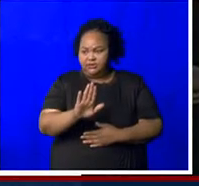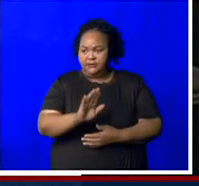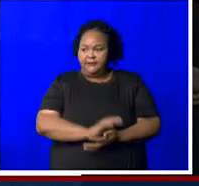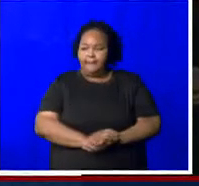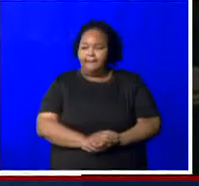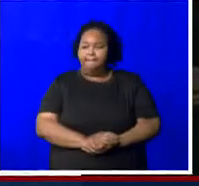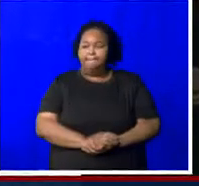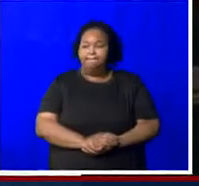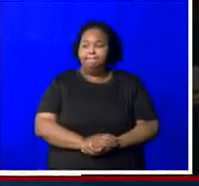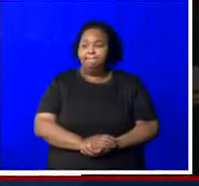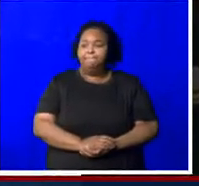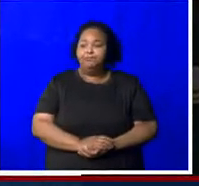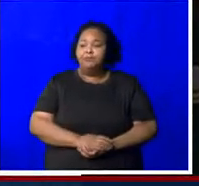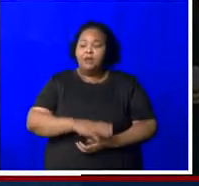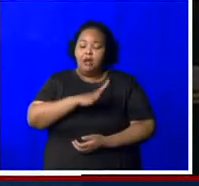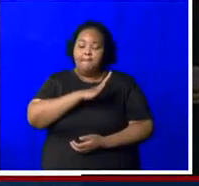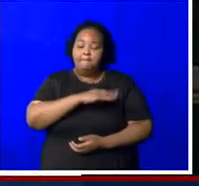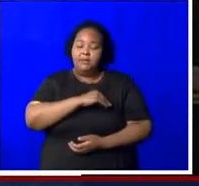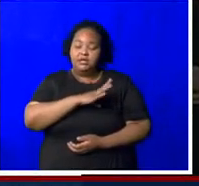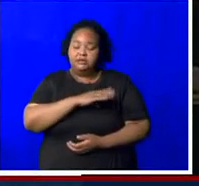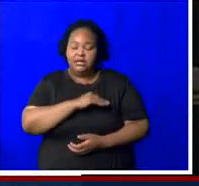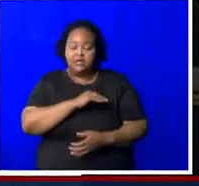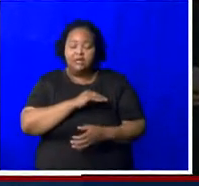We defend Palestine.